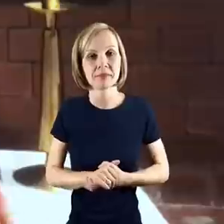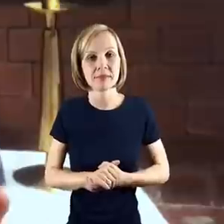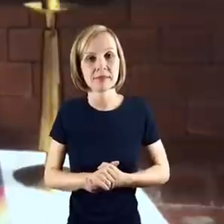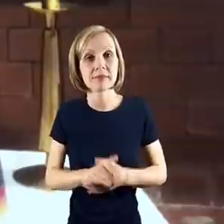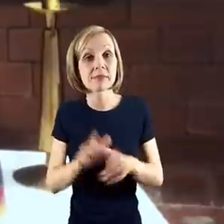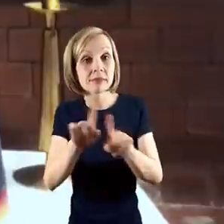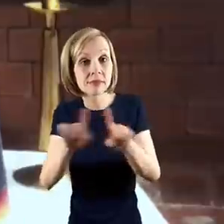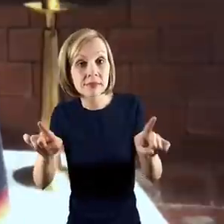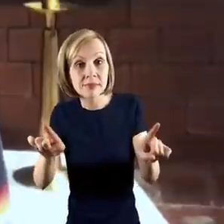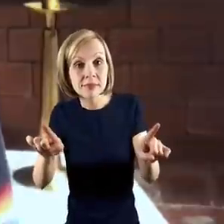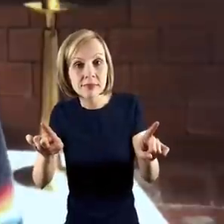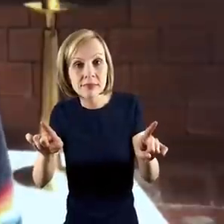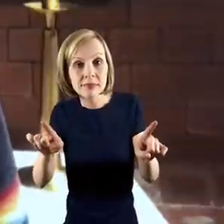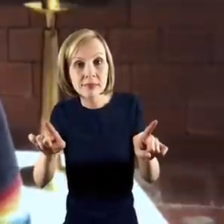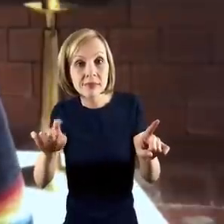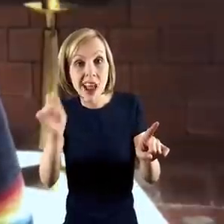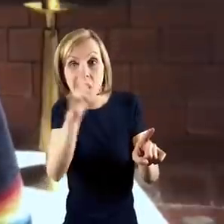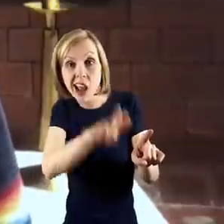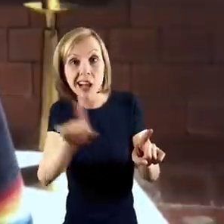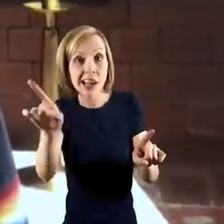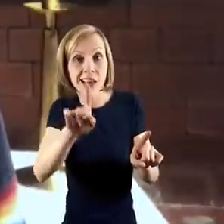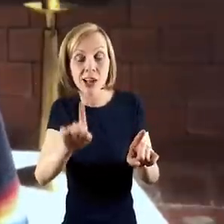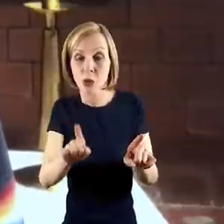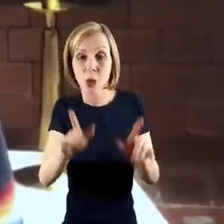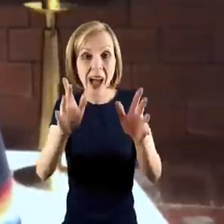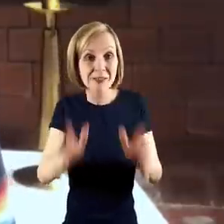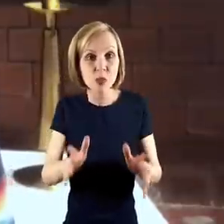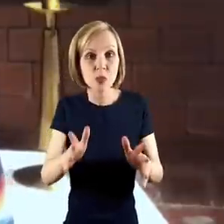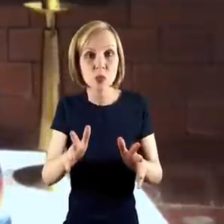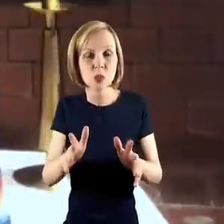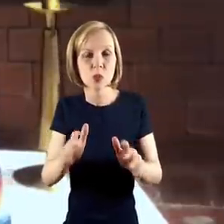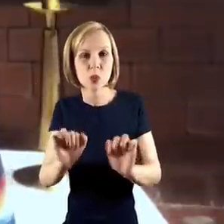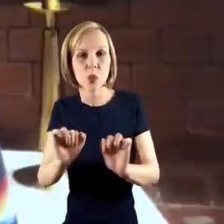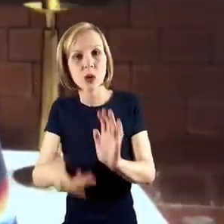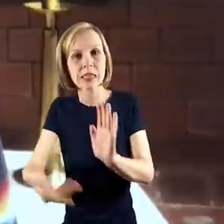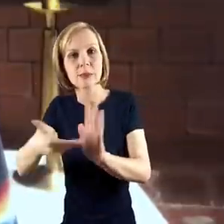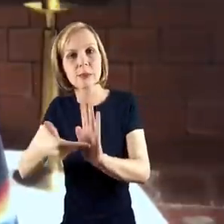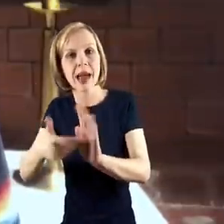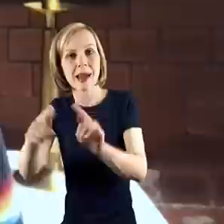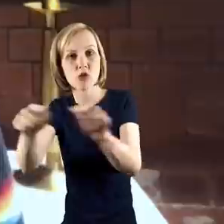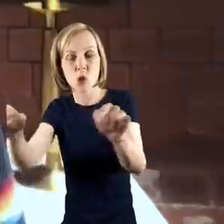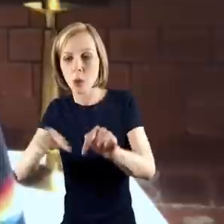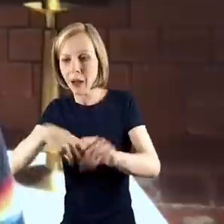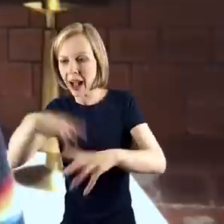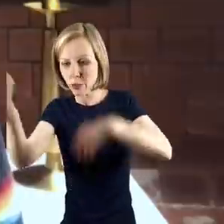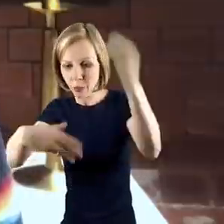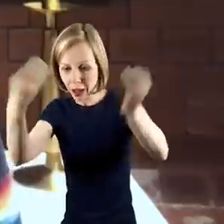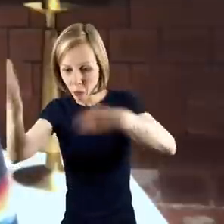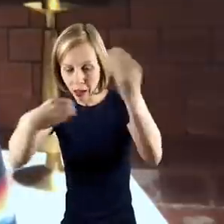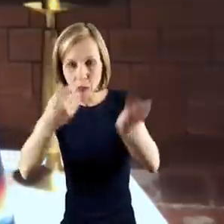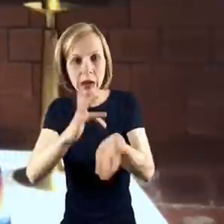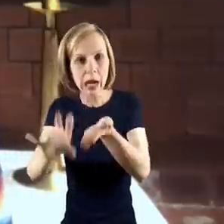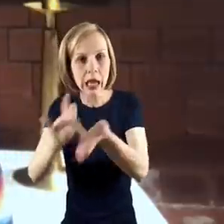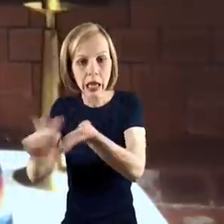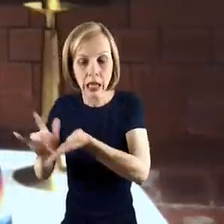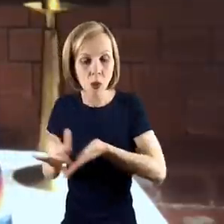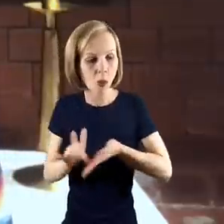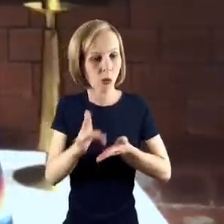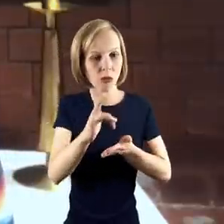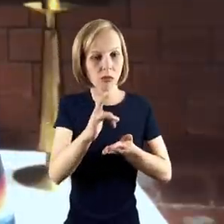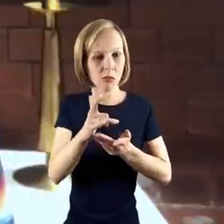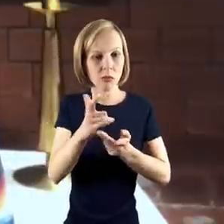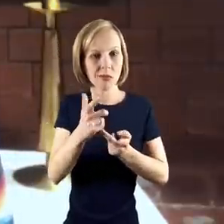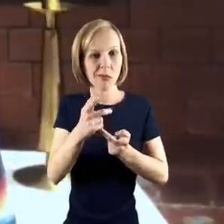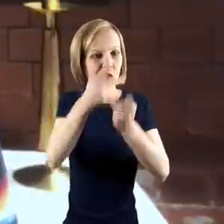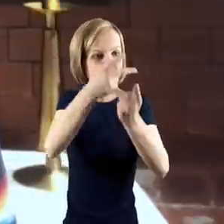good news is you don't need to have a declutter. You don't need to clear out the spare room if you have one. You don't need to turf out a house